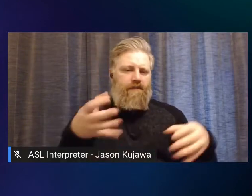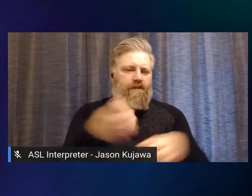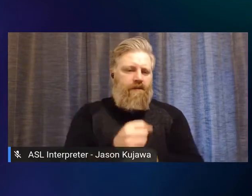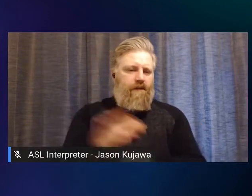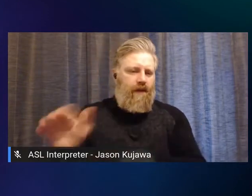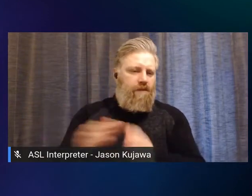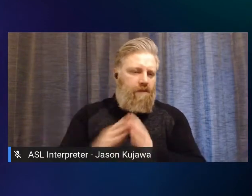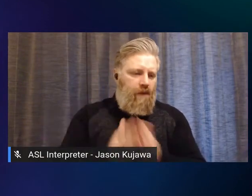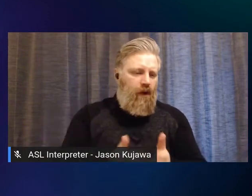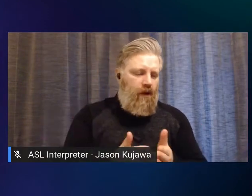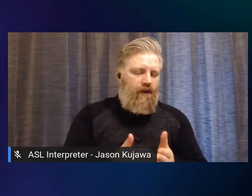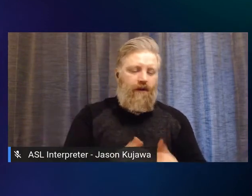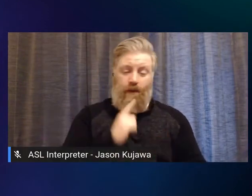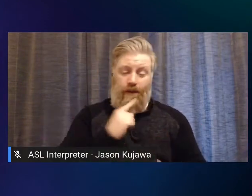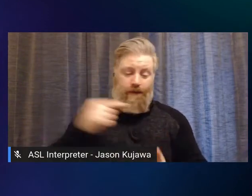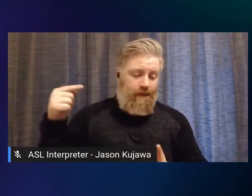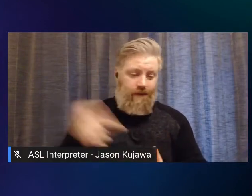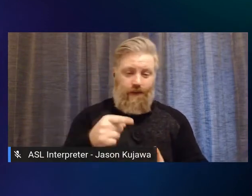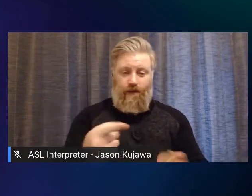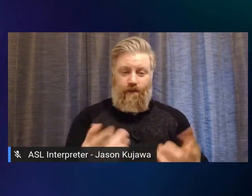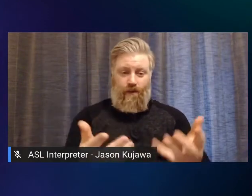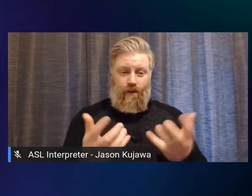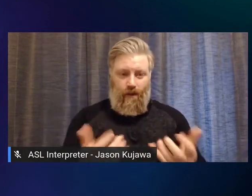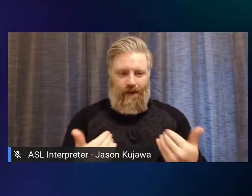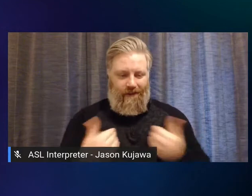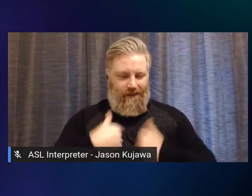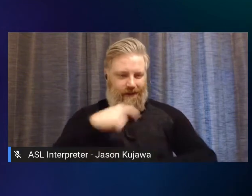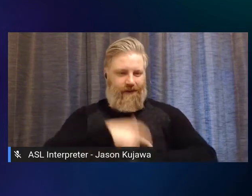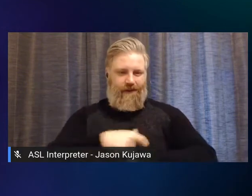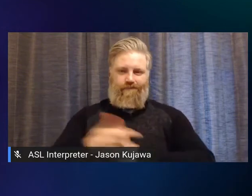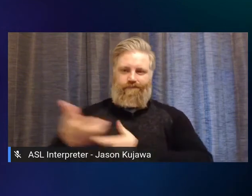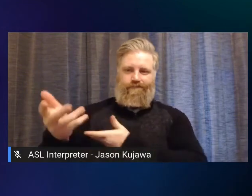Really what it's all about is making sure that you all have time to interact.